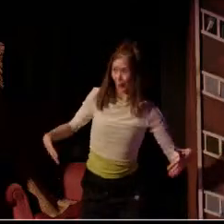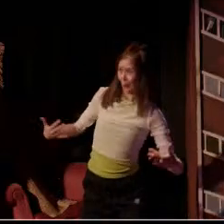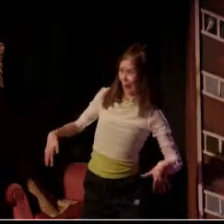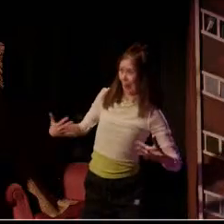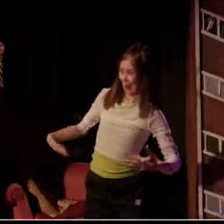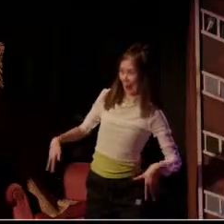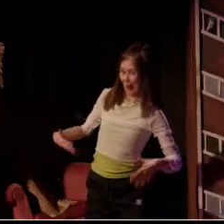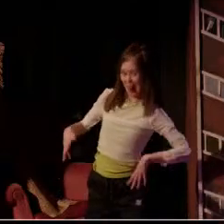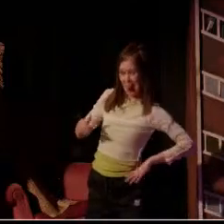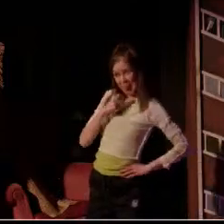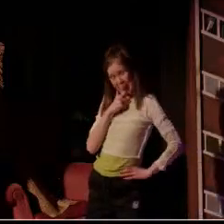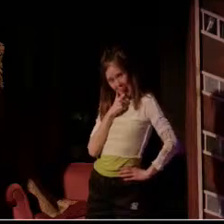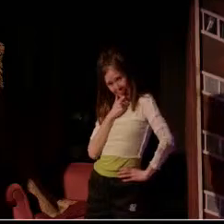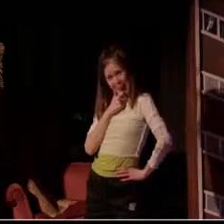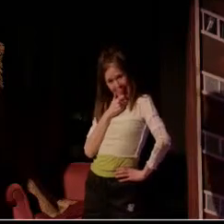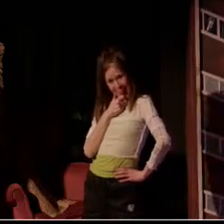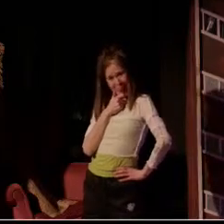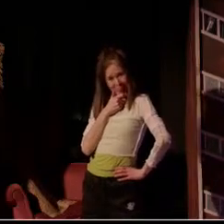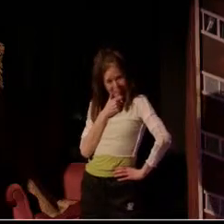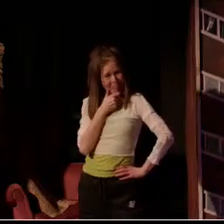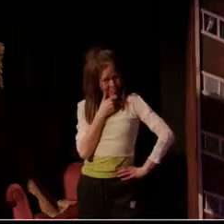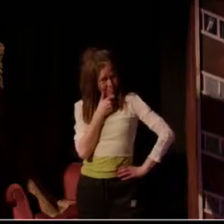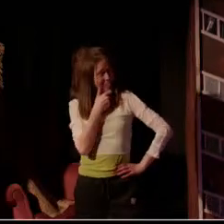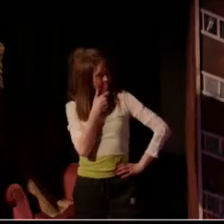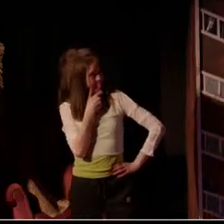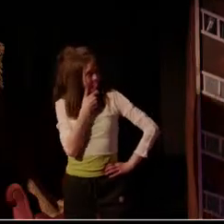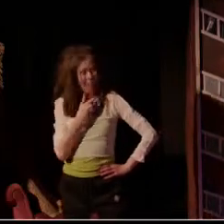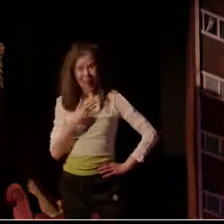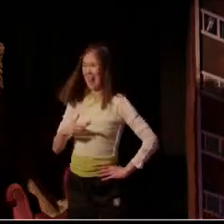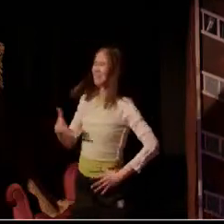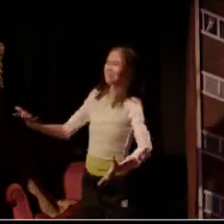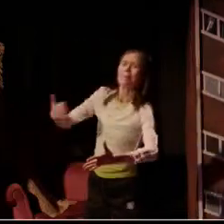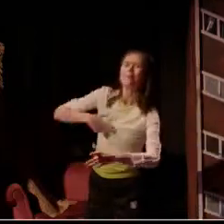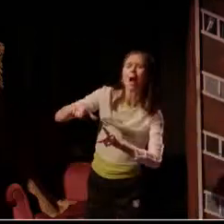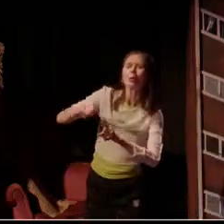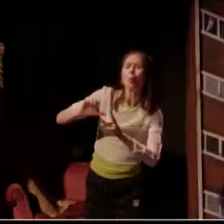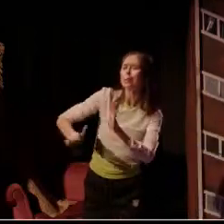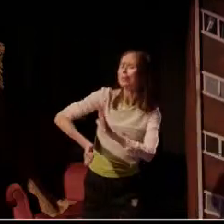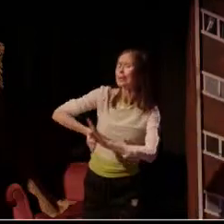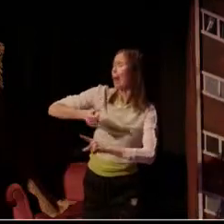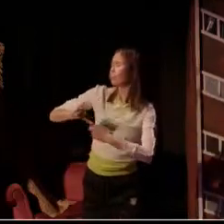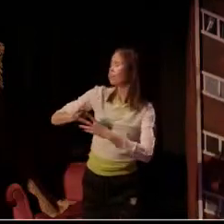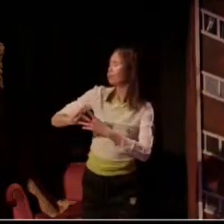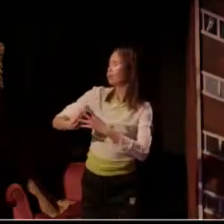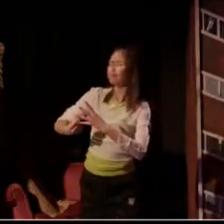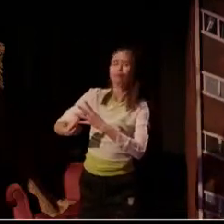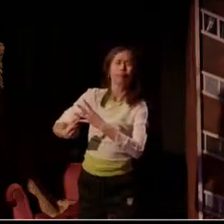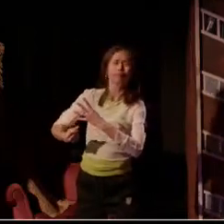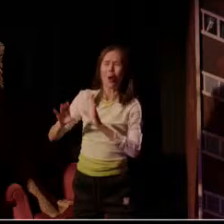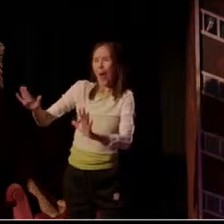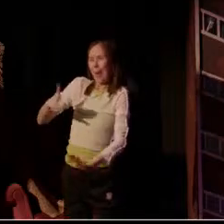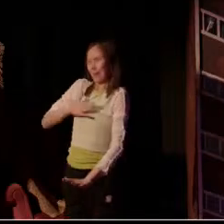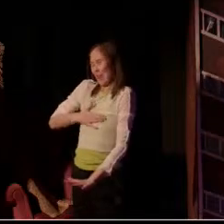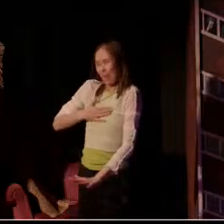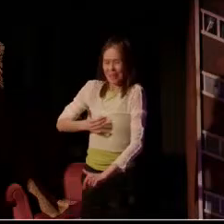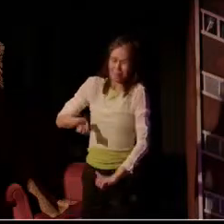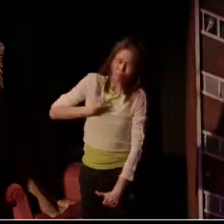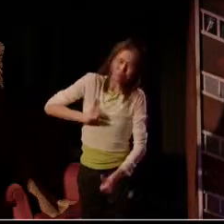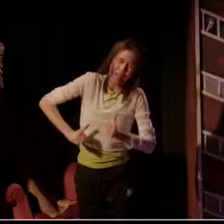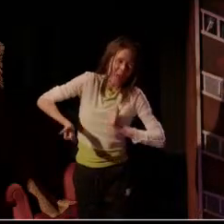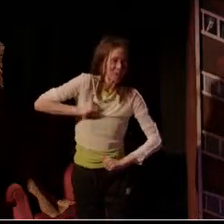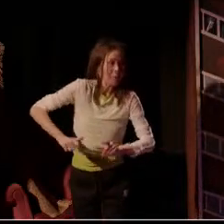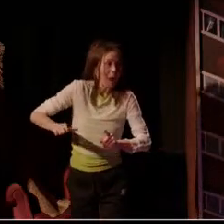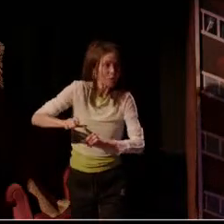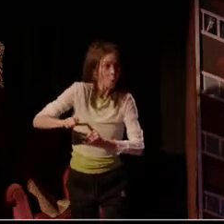grandly. She does everything. Though I don't mean to brag on that, but if that